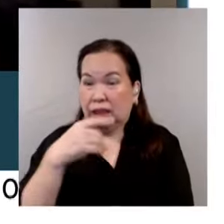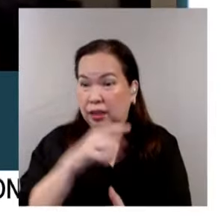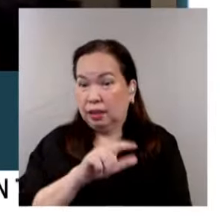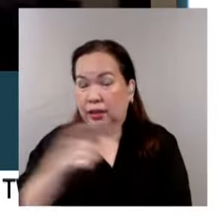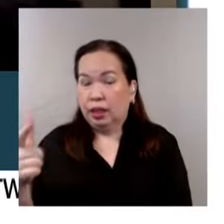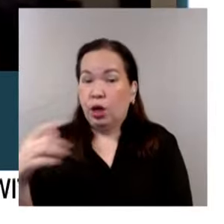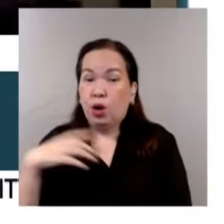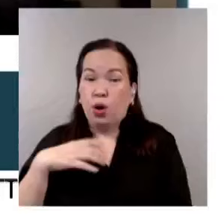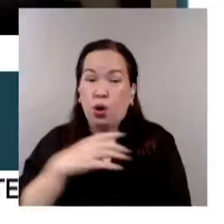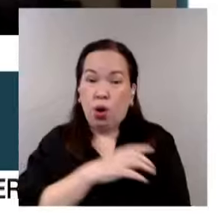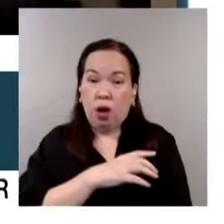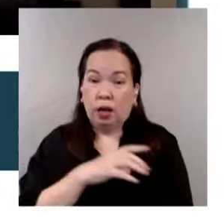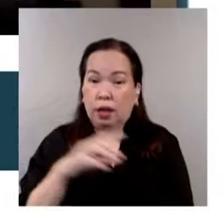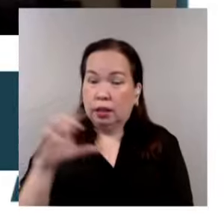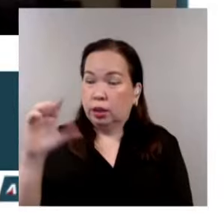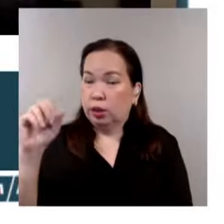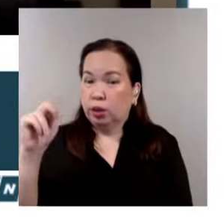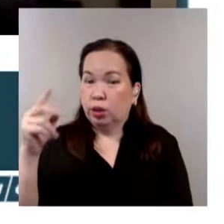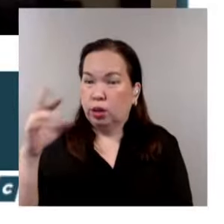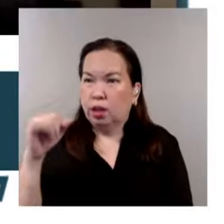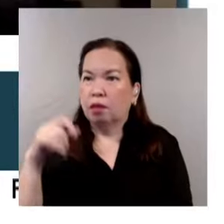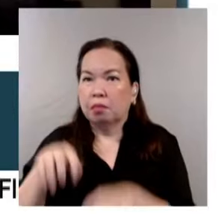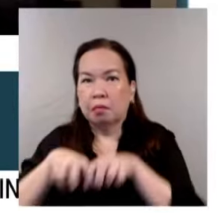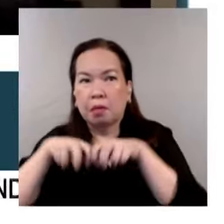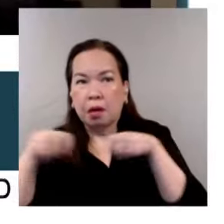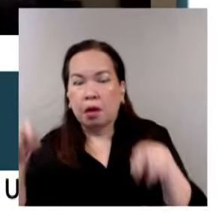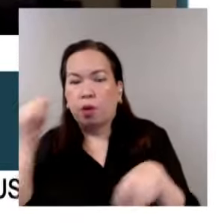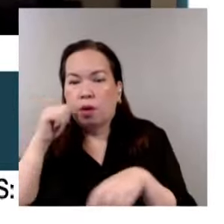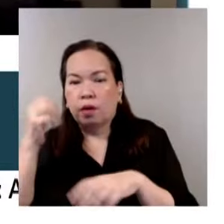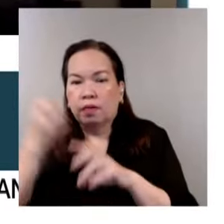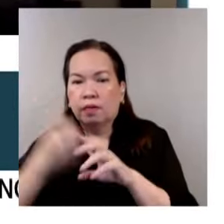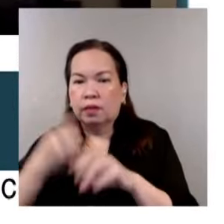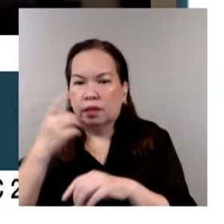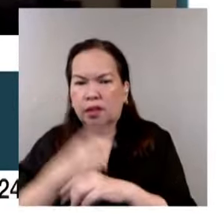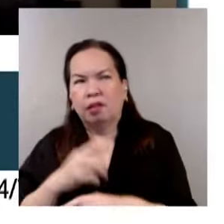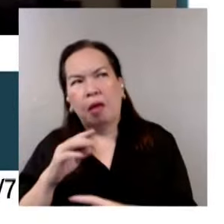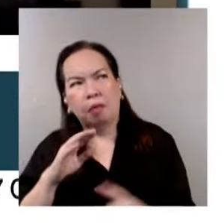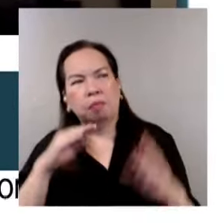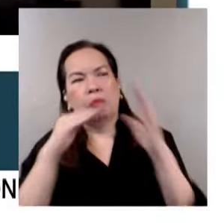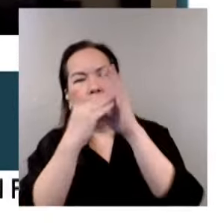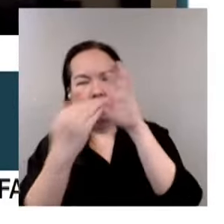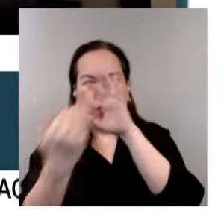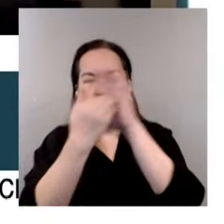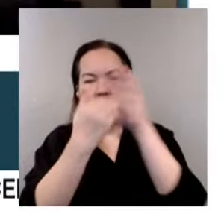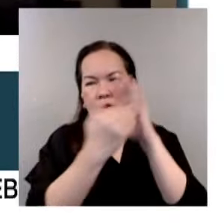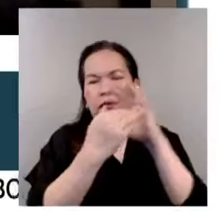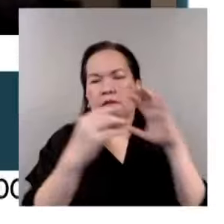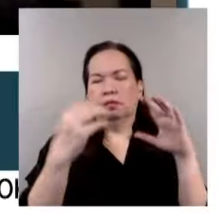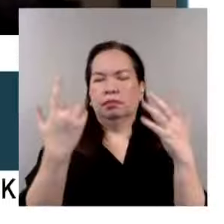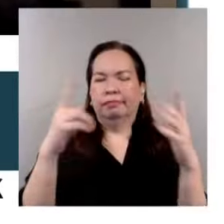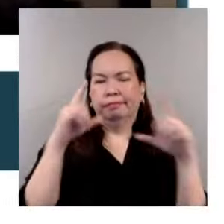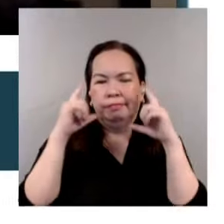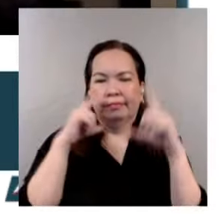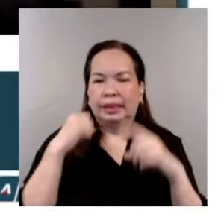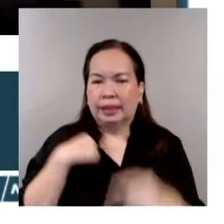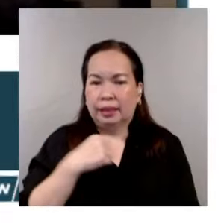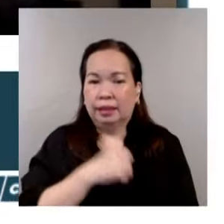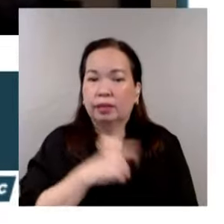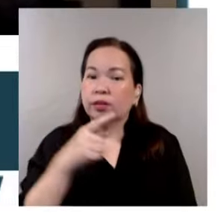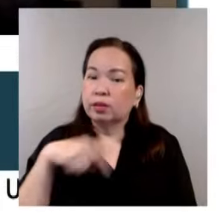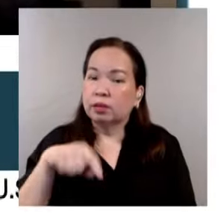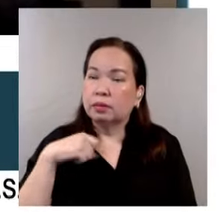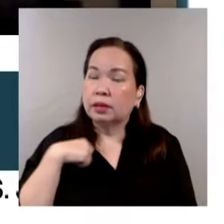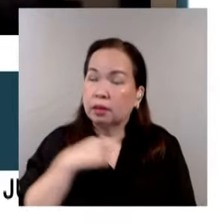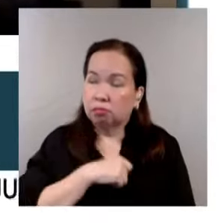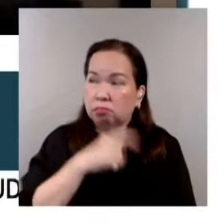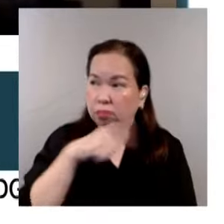air, having press conference, daily press conference, hitting the Senate. So we have to always take care of this issue as